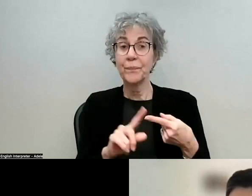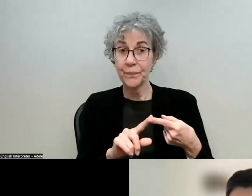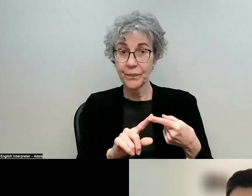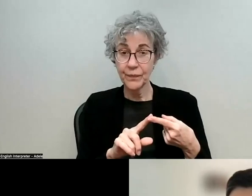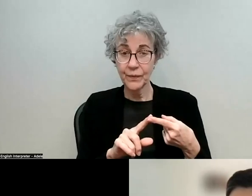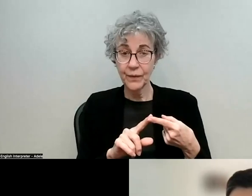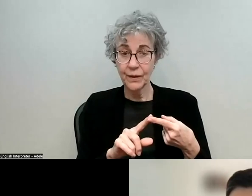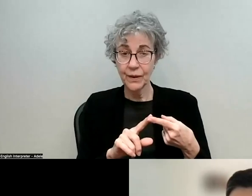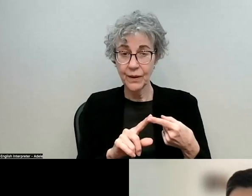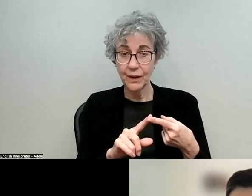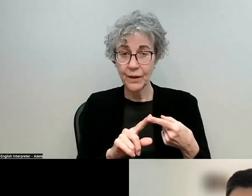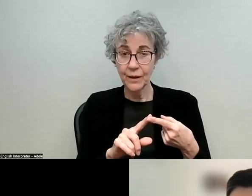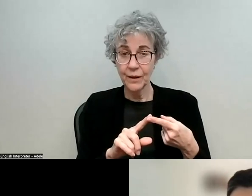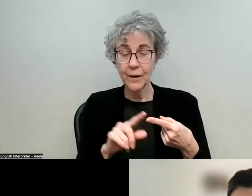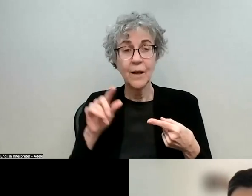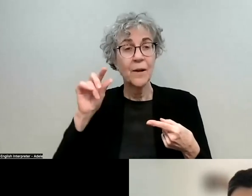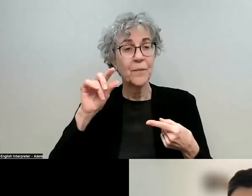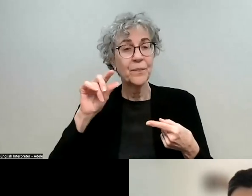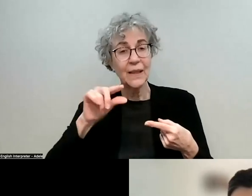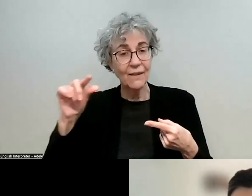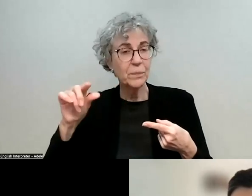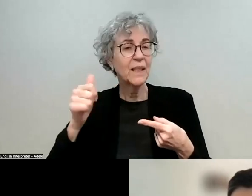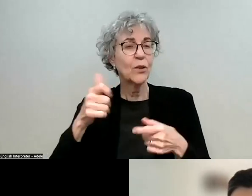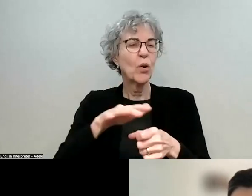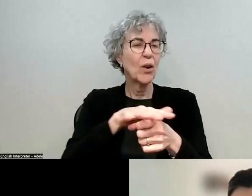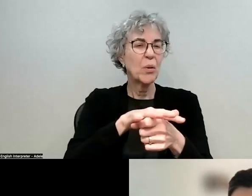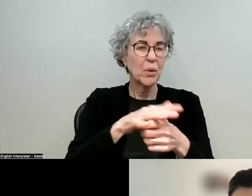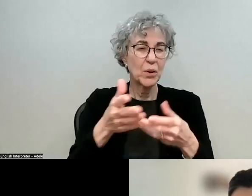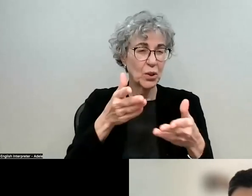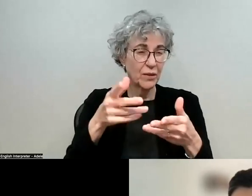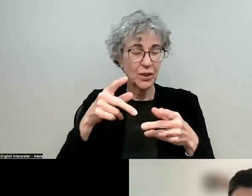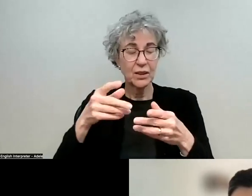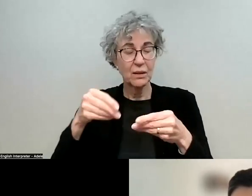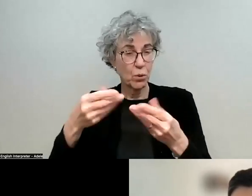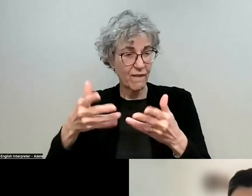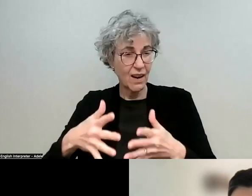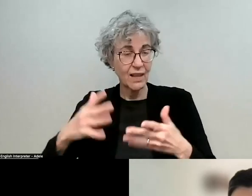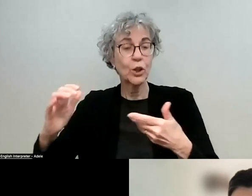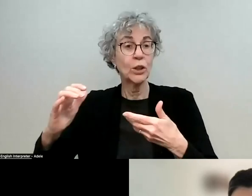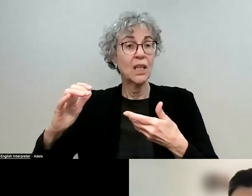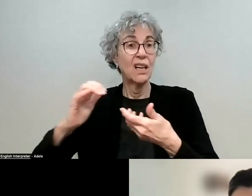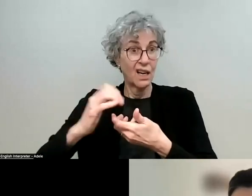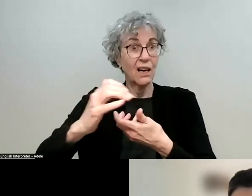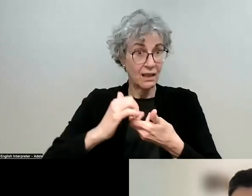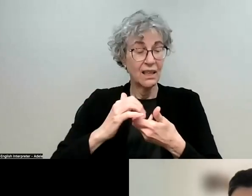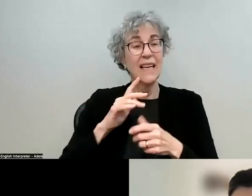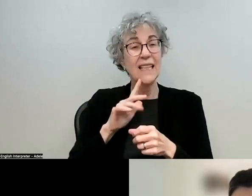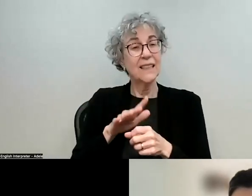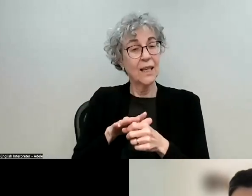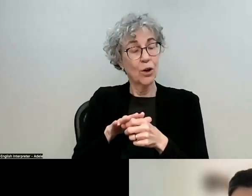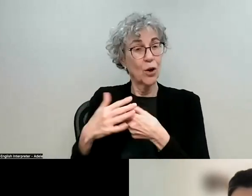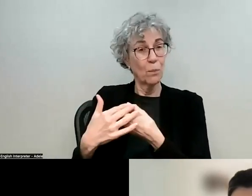pressure from partners in government or other local service providers to increase the occupancy beyond the 5 to